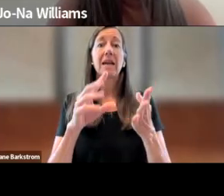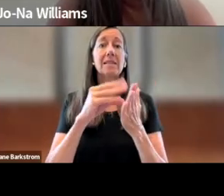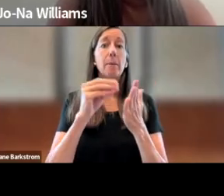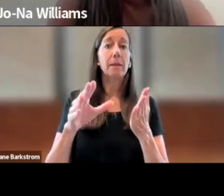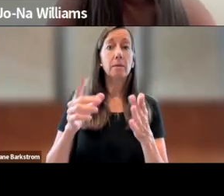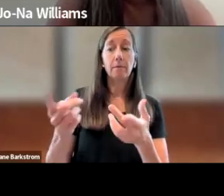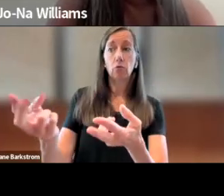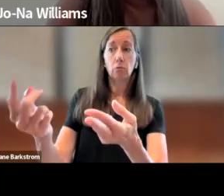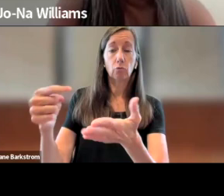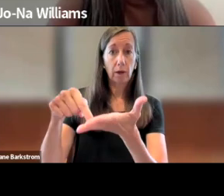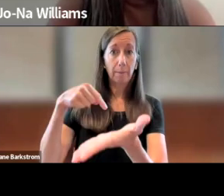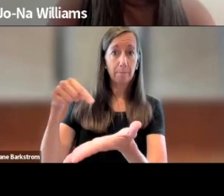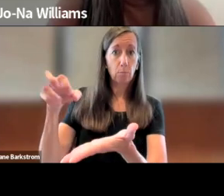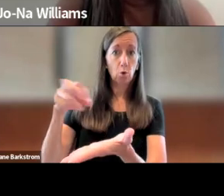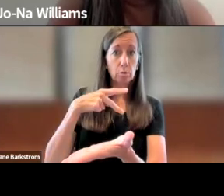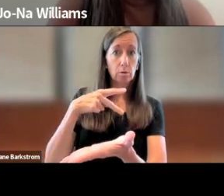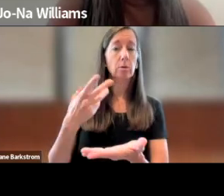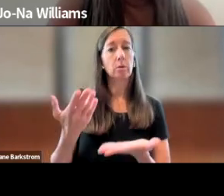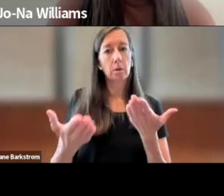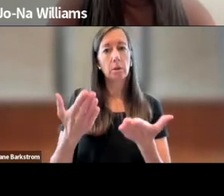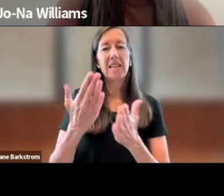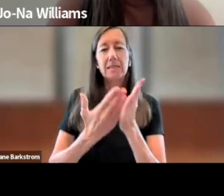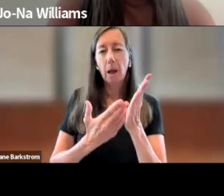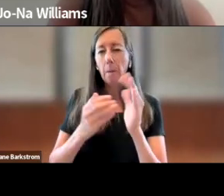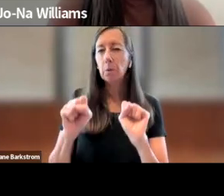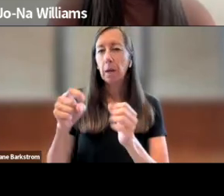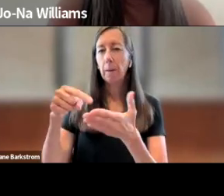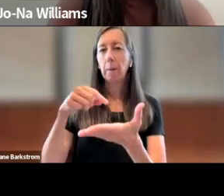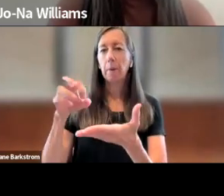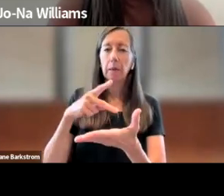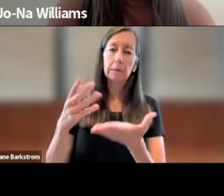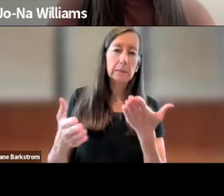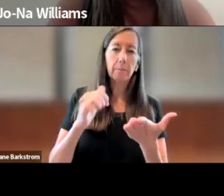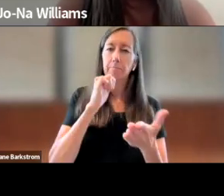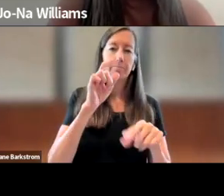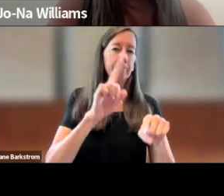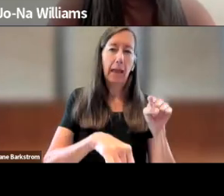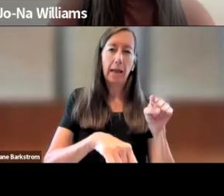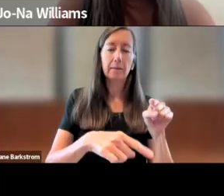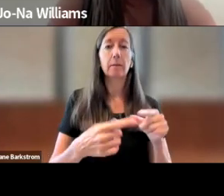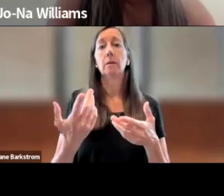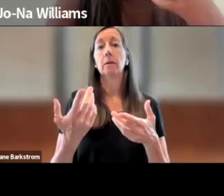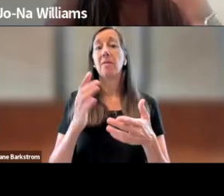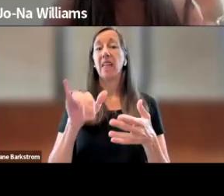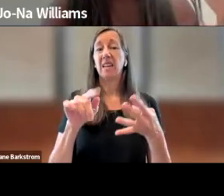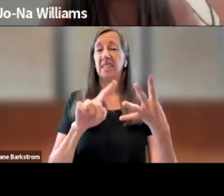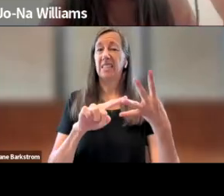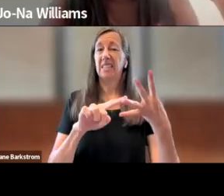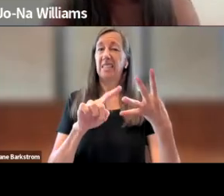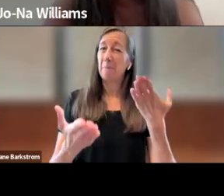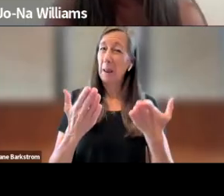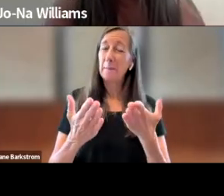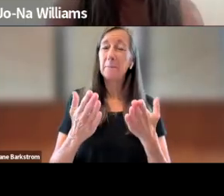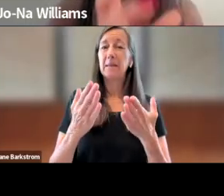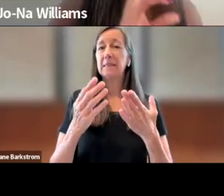may not. You can, and this is a place where there's probably some room for negotiating, especially if